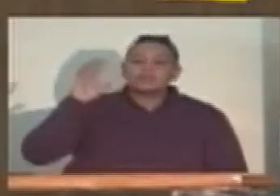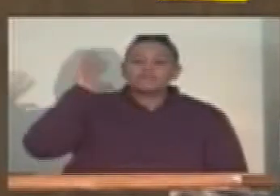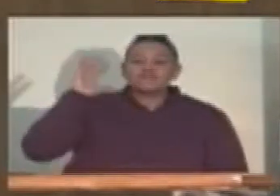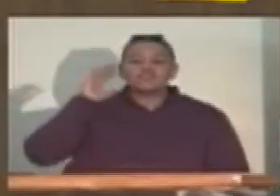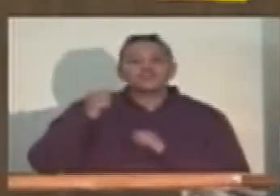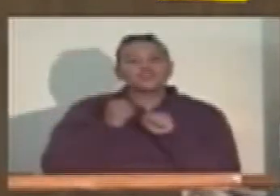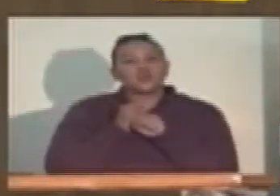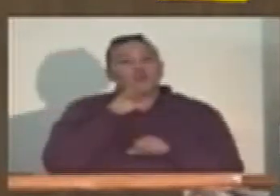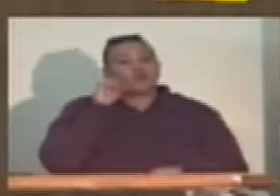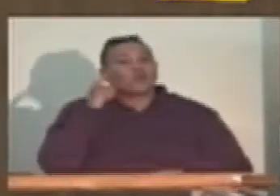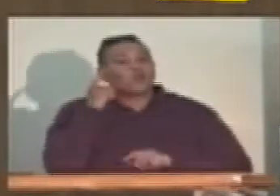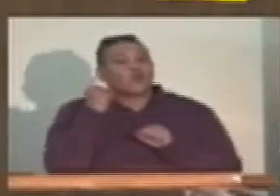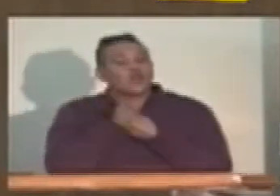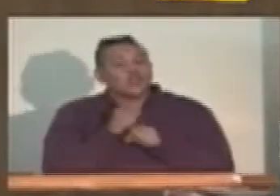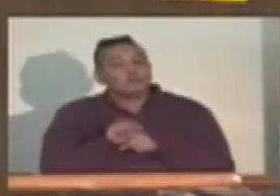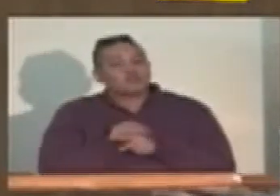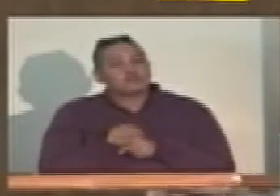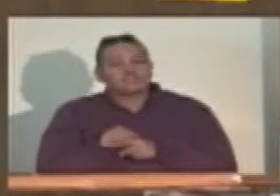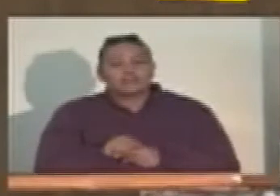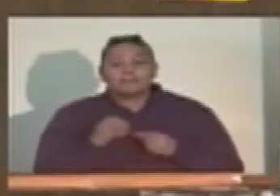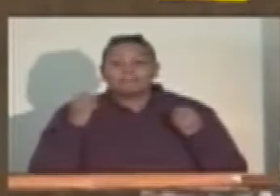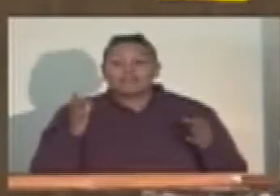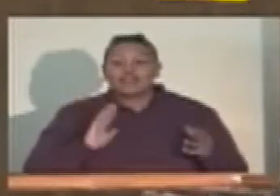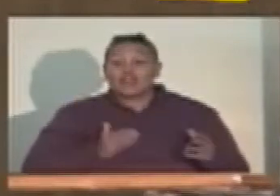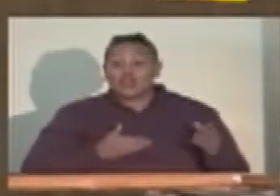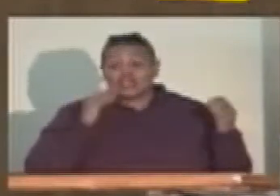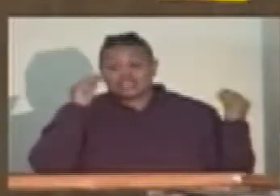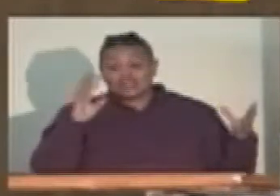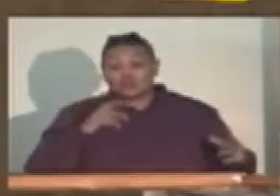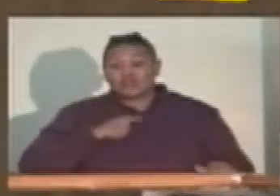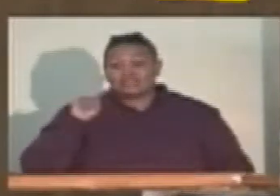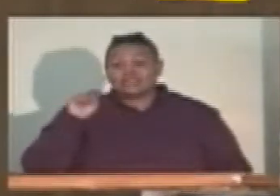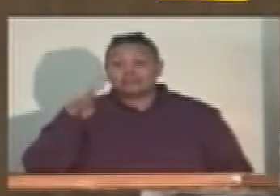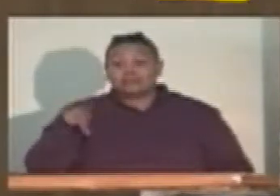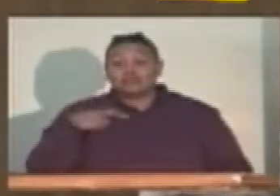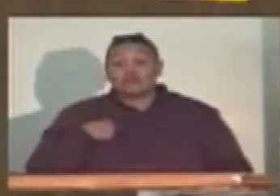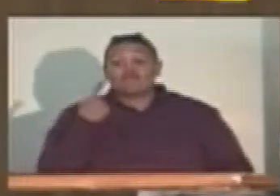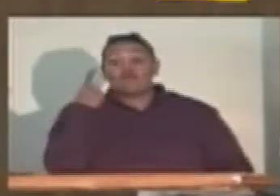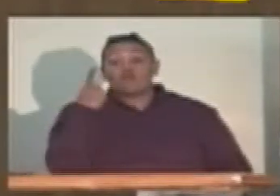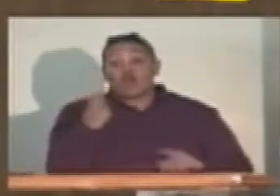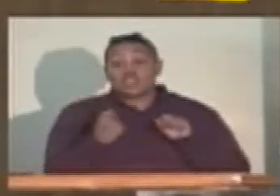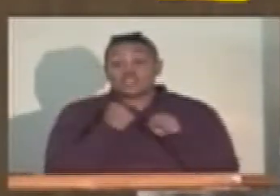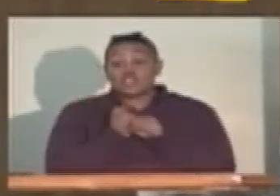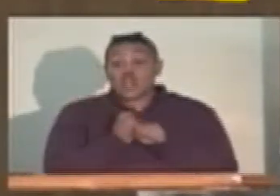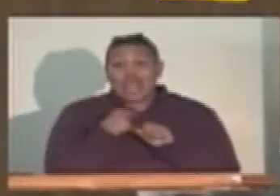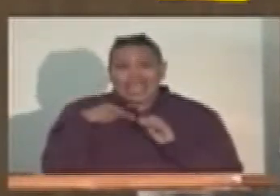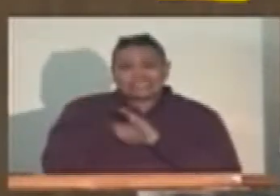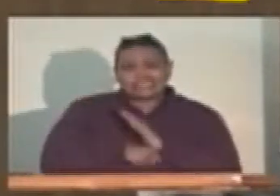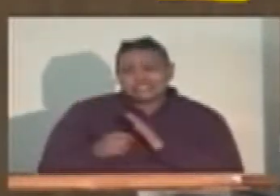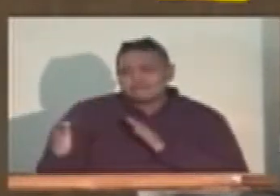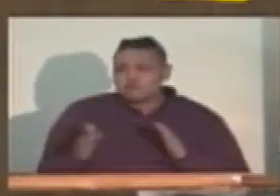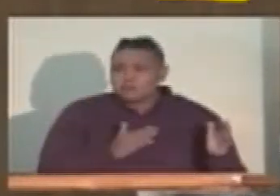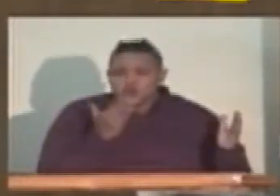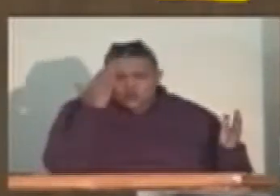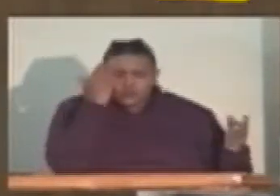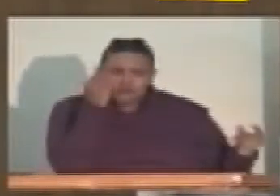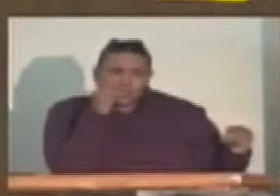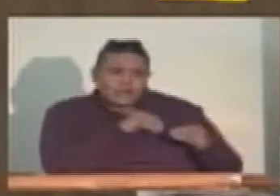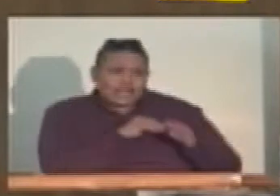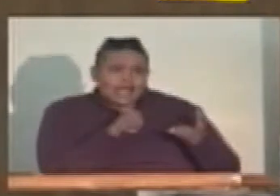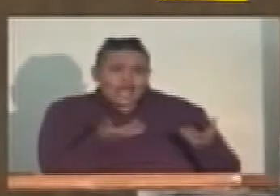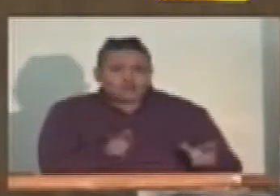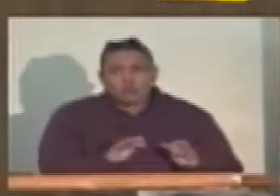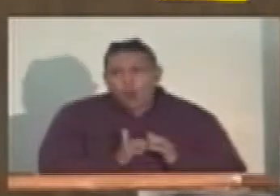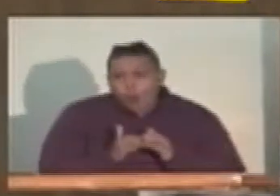years. Many of us are teachers here. When we did our TP, we had 1 year extensive preparation in the classroom.